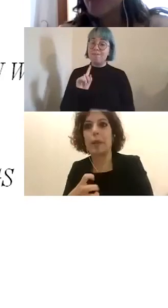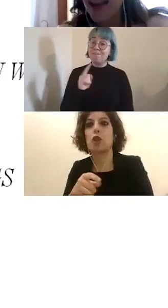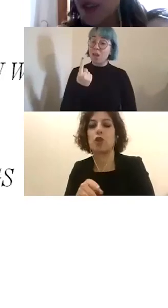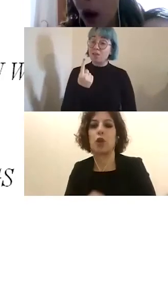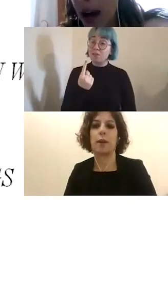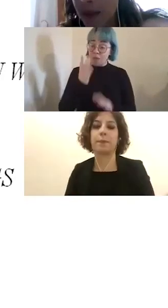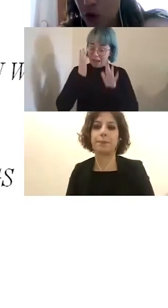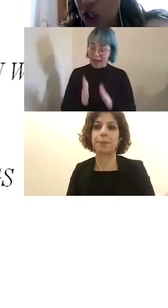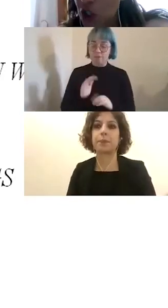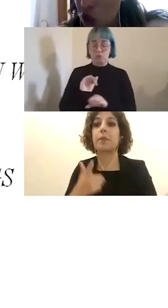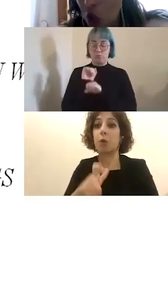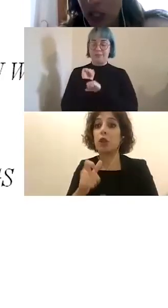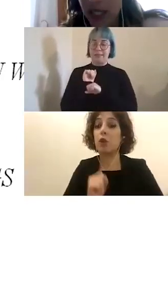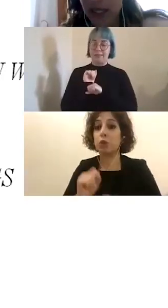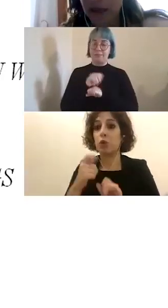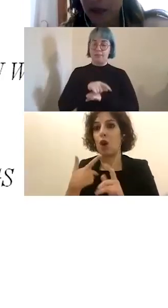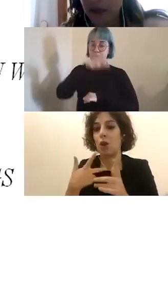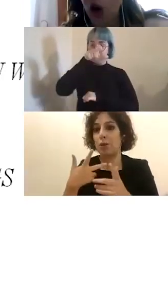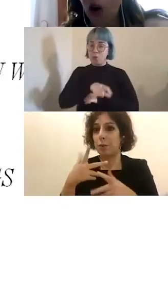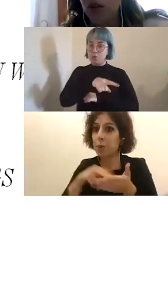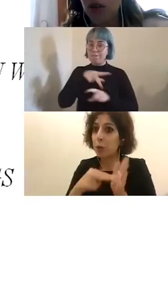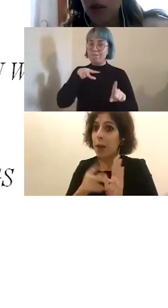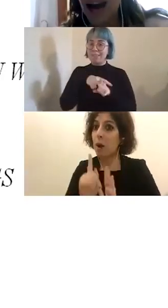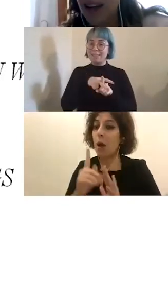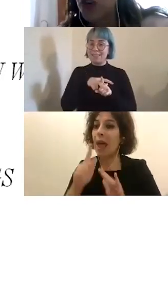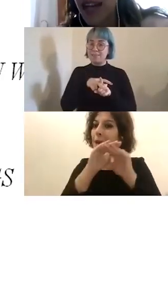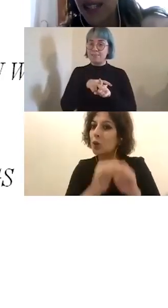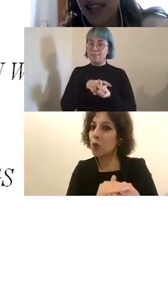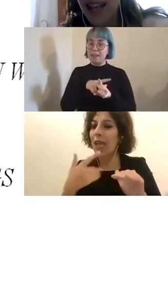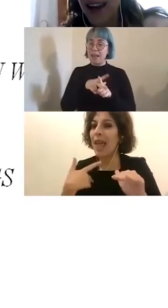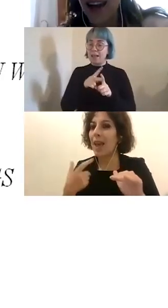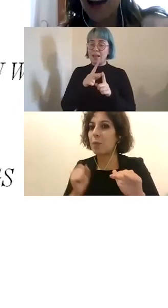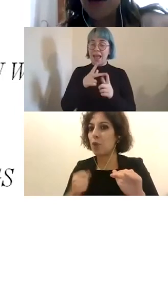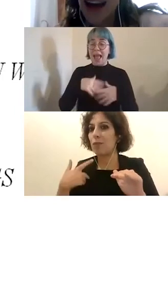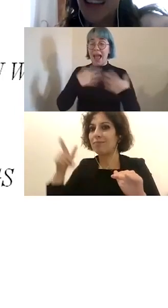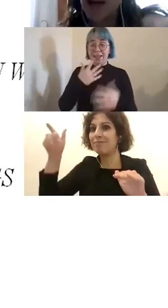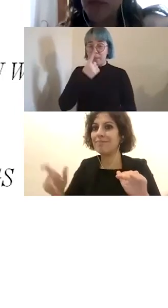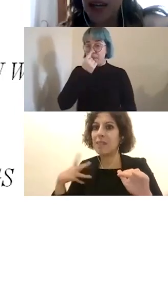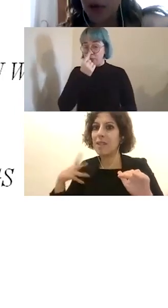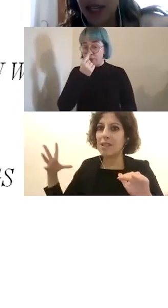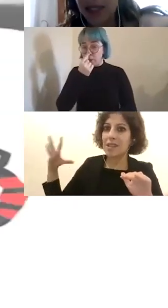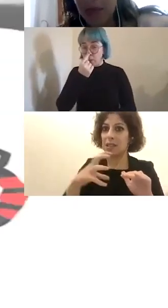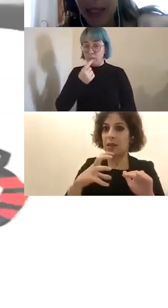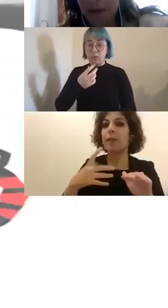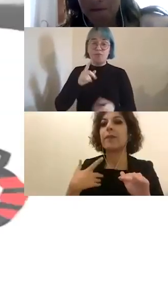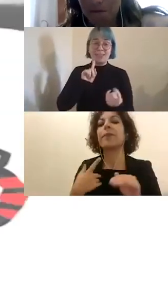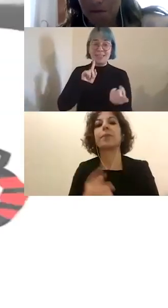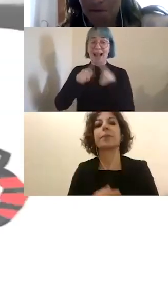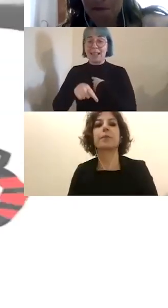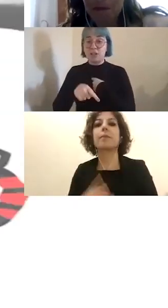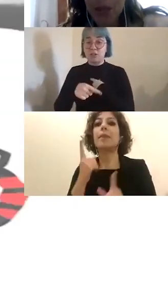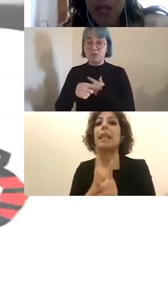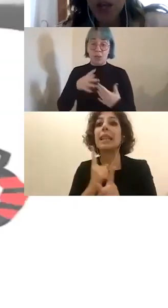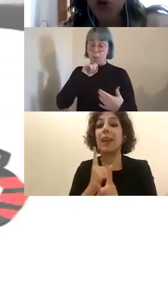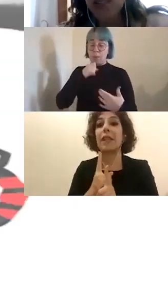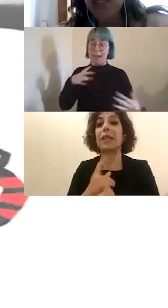to protect the victims against possible retaliations linked